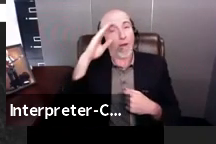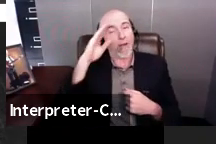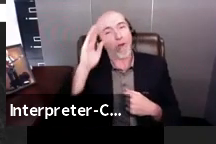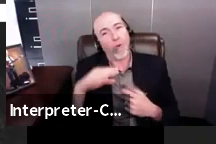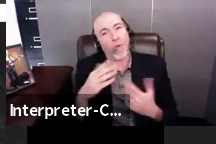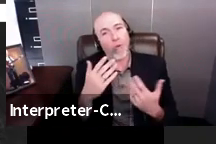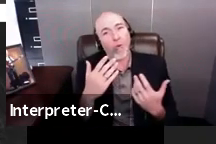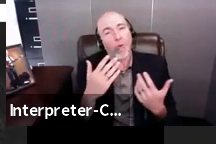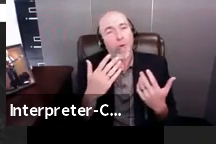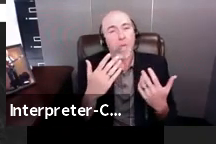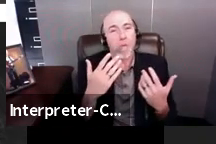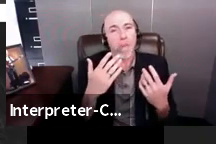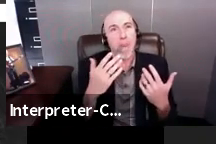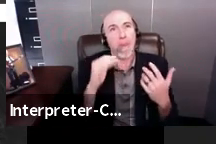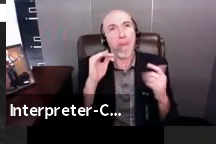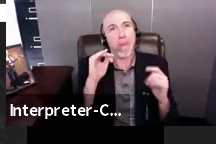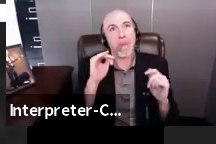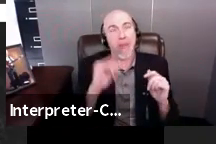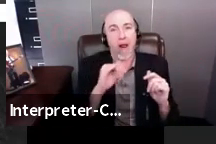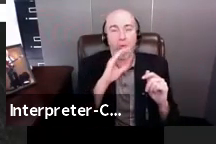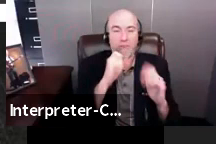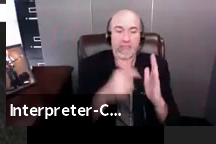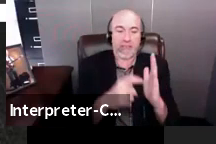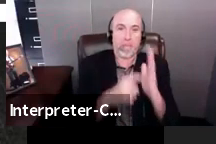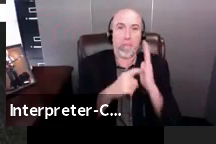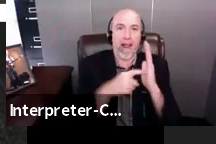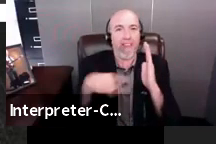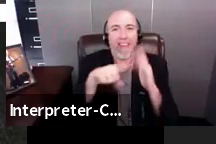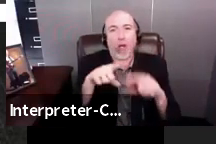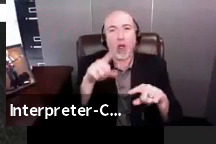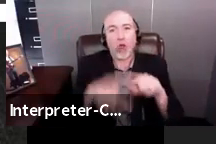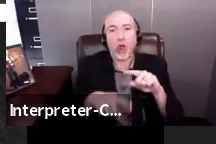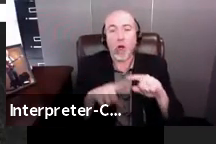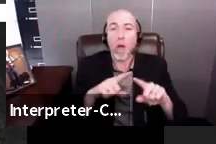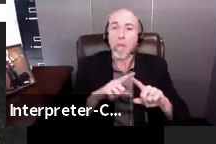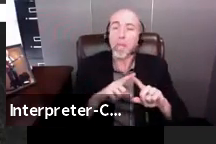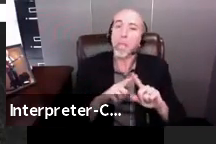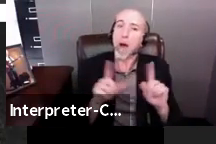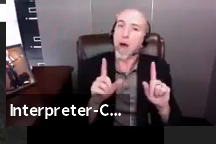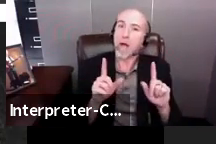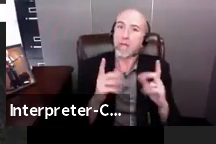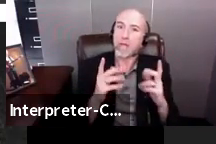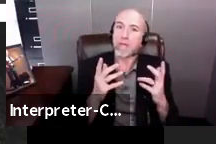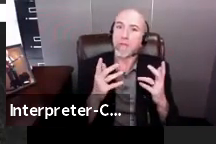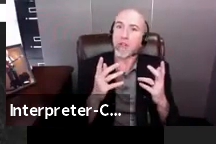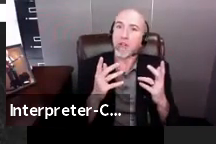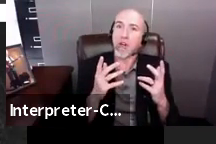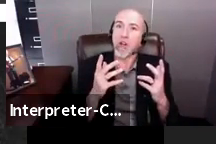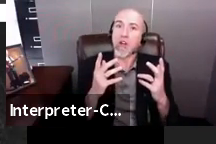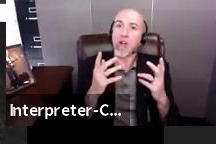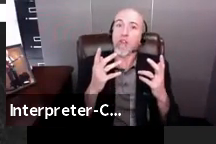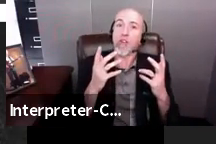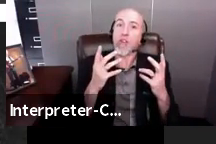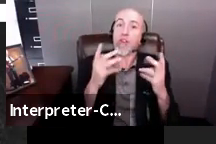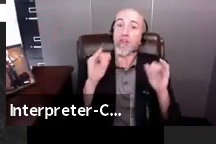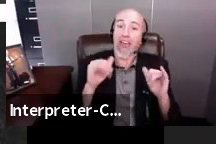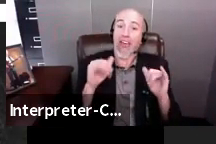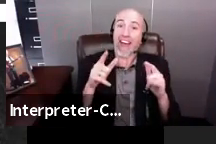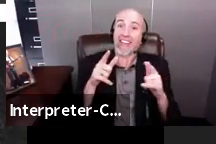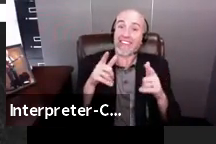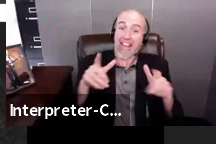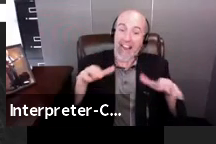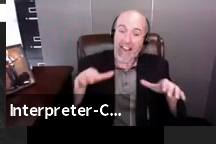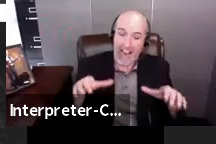obviously that that was a demand they could not do, but it really, the chant, access is a civil